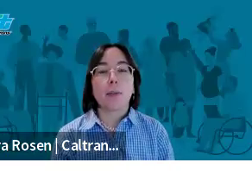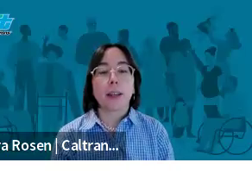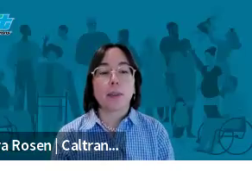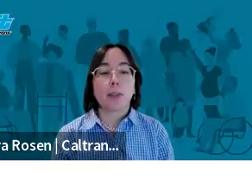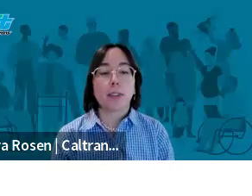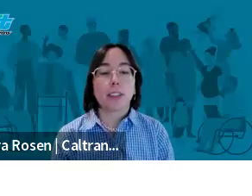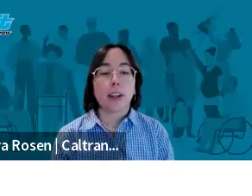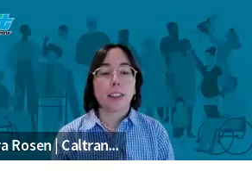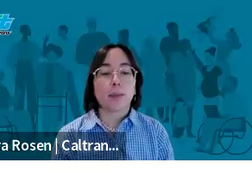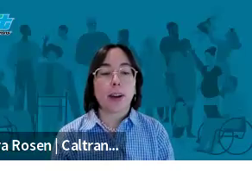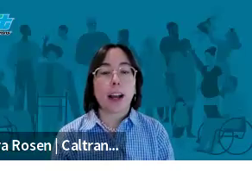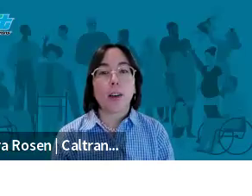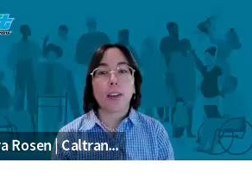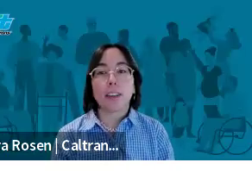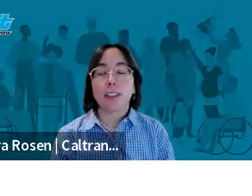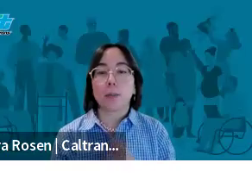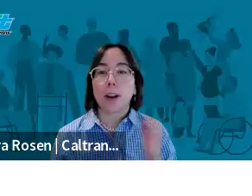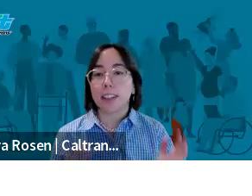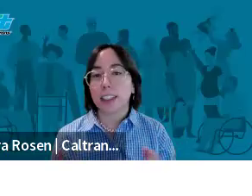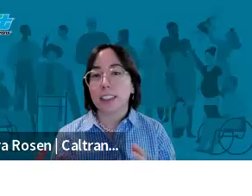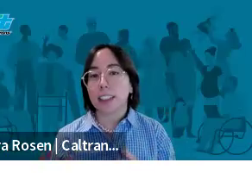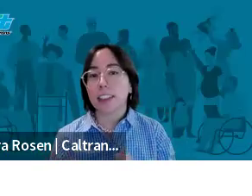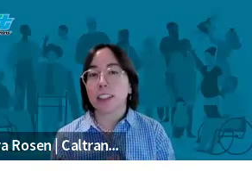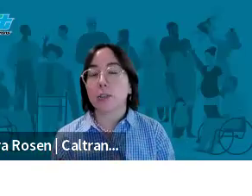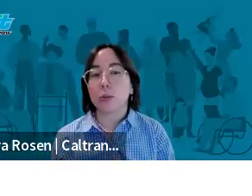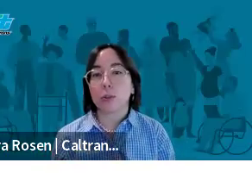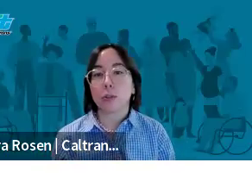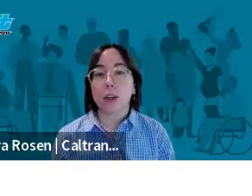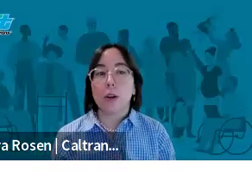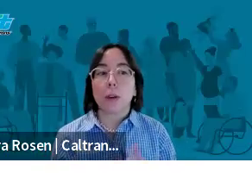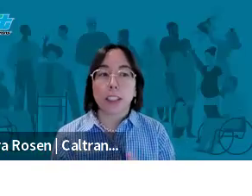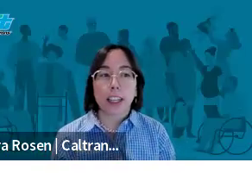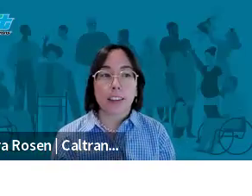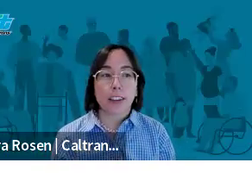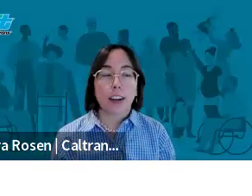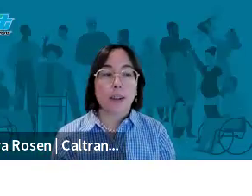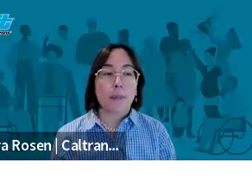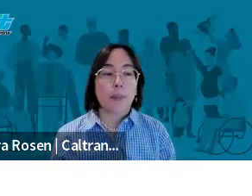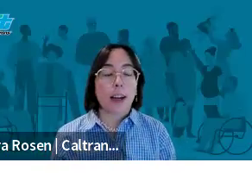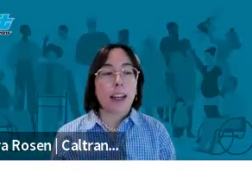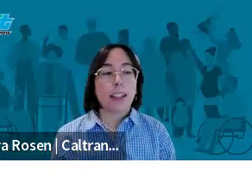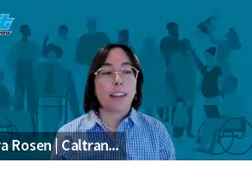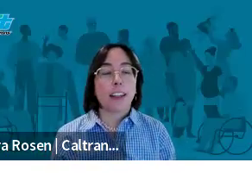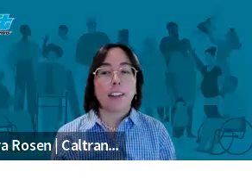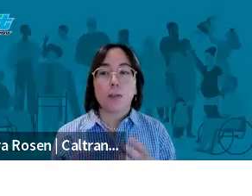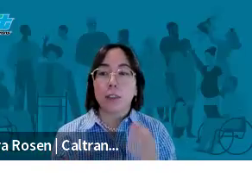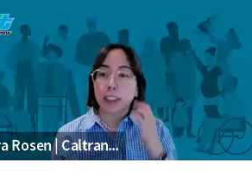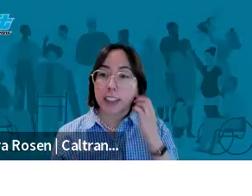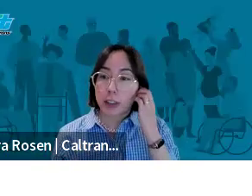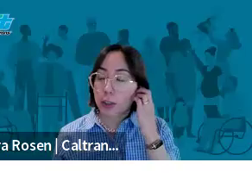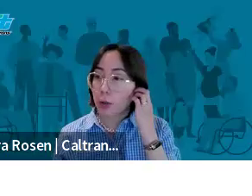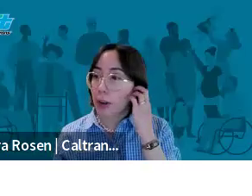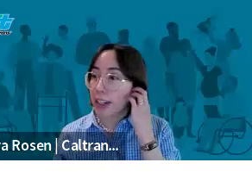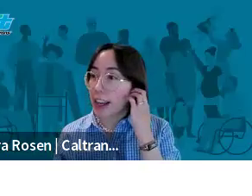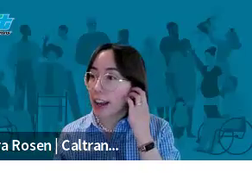the statewide playbook really talks about how all these processes and tools work together. And then